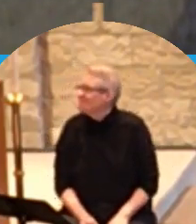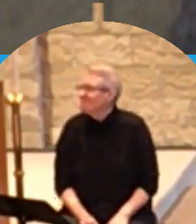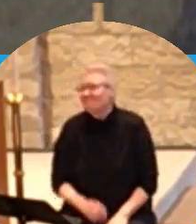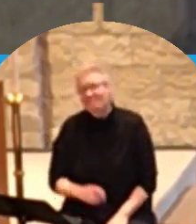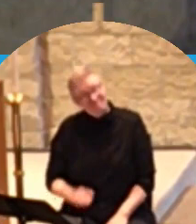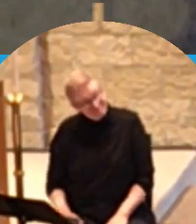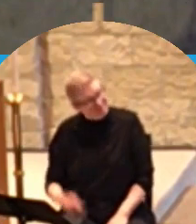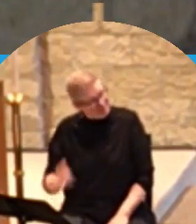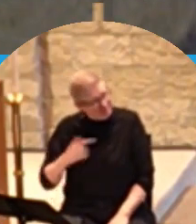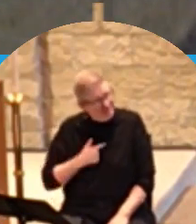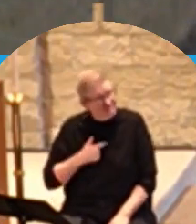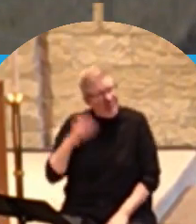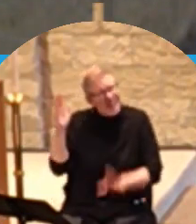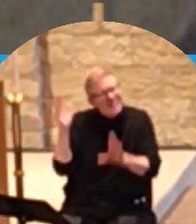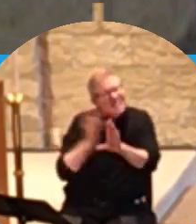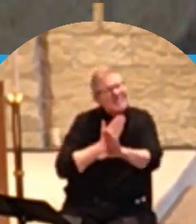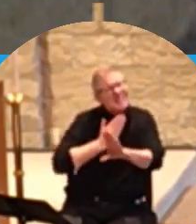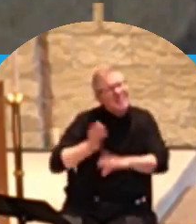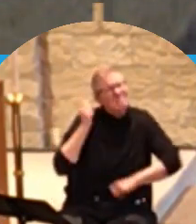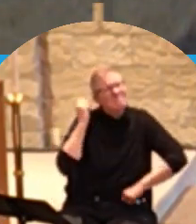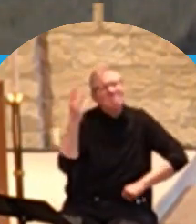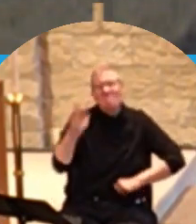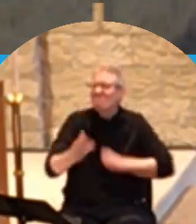and I sing